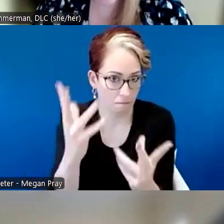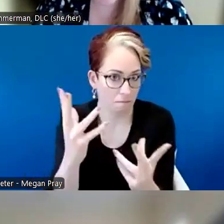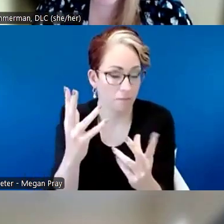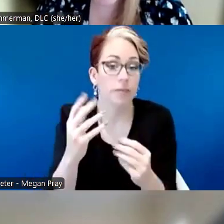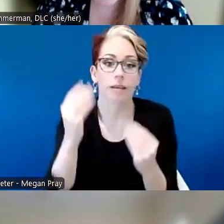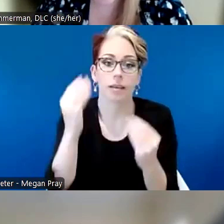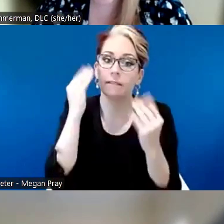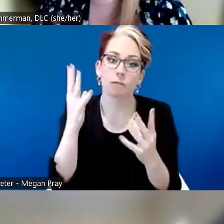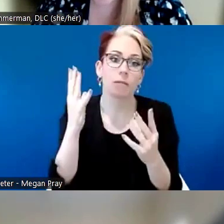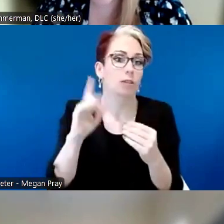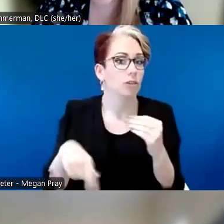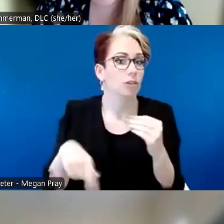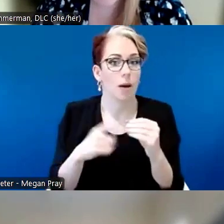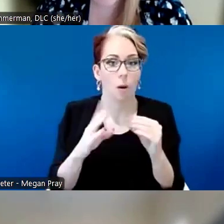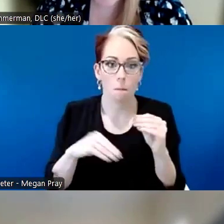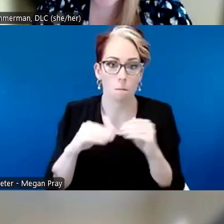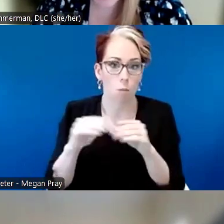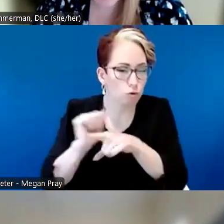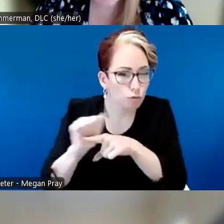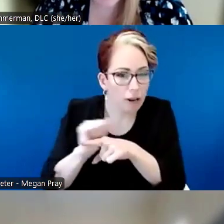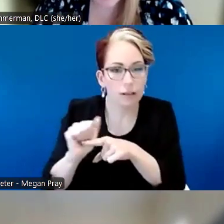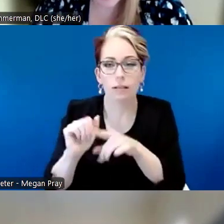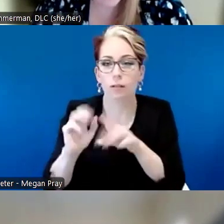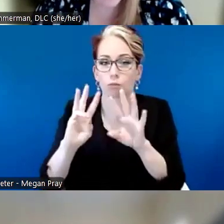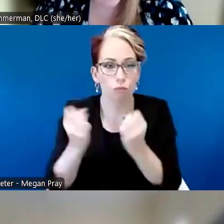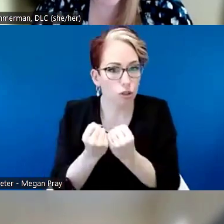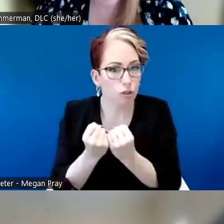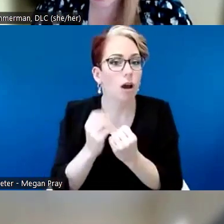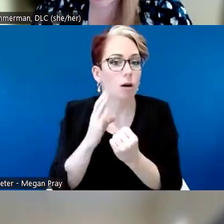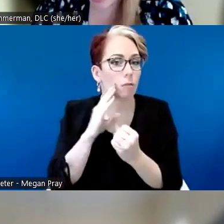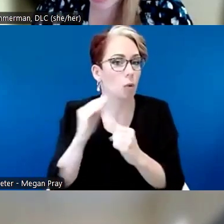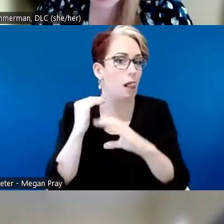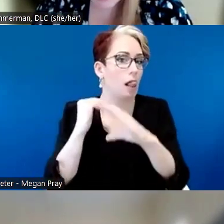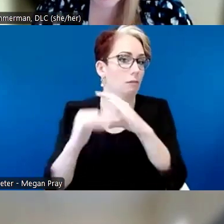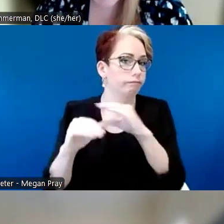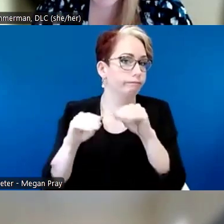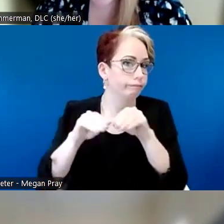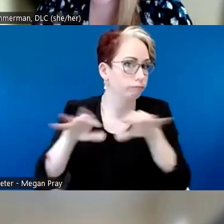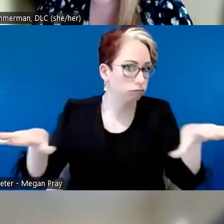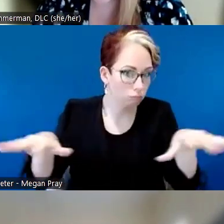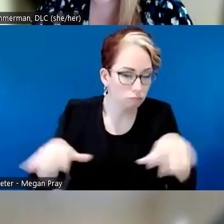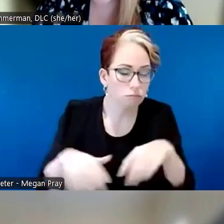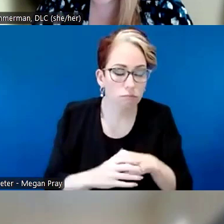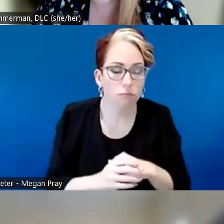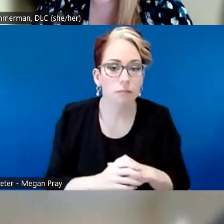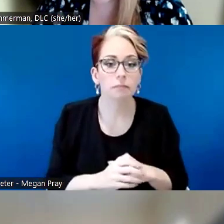and webinars like this one will always be sent out to anyone on the email list.